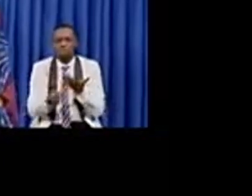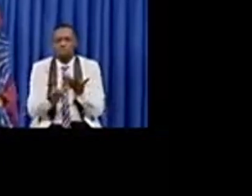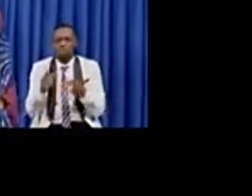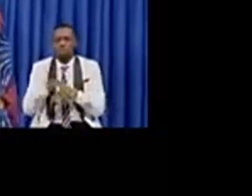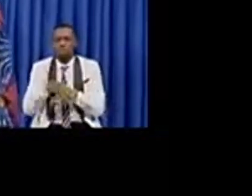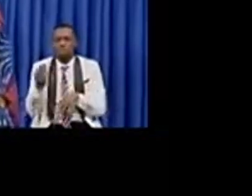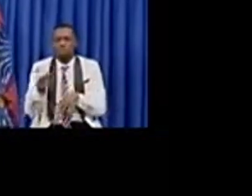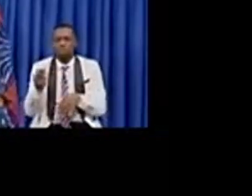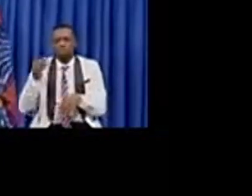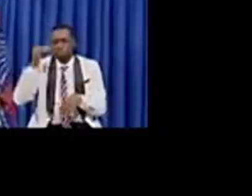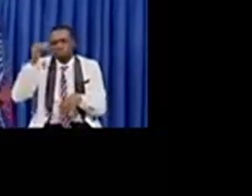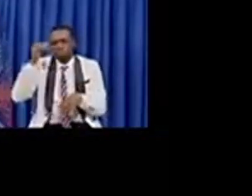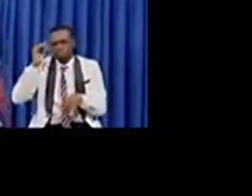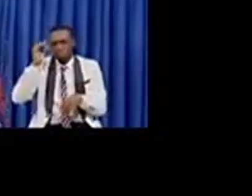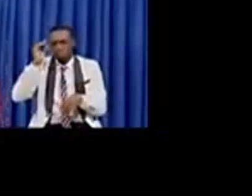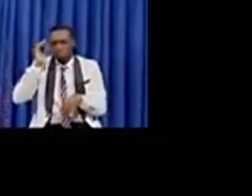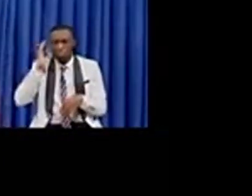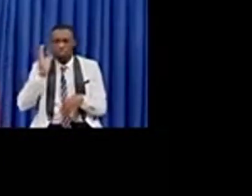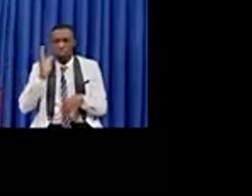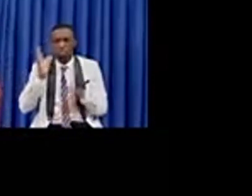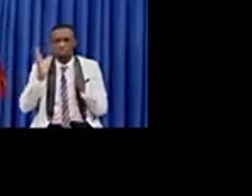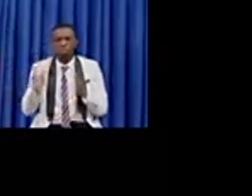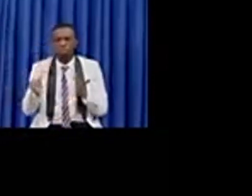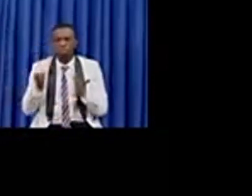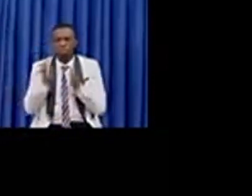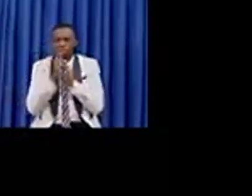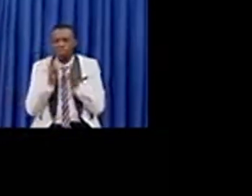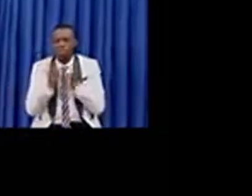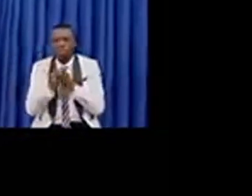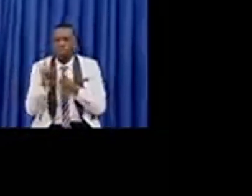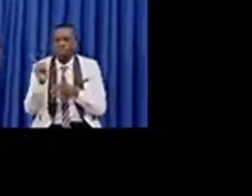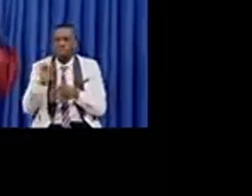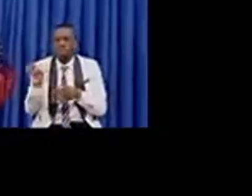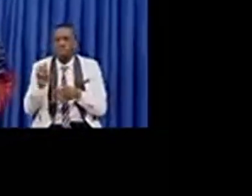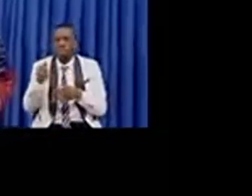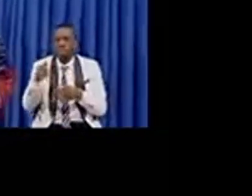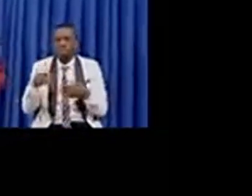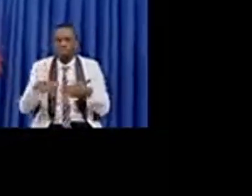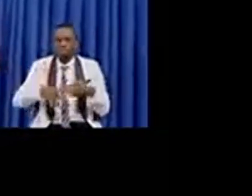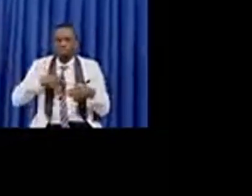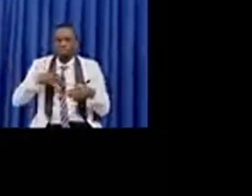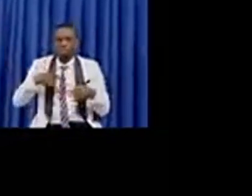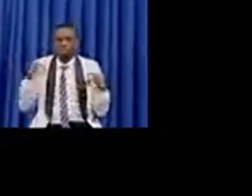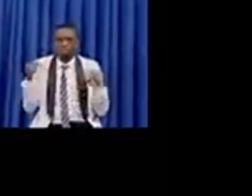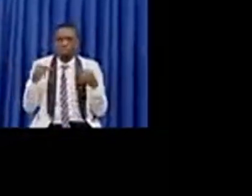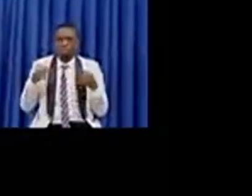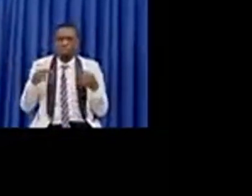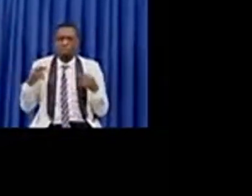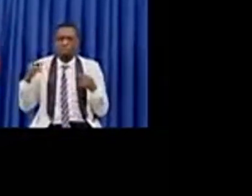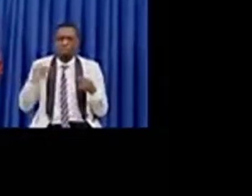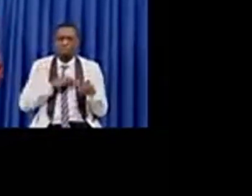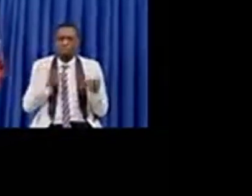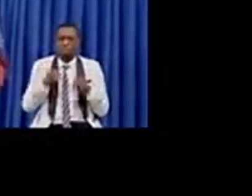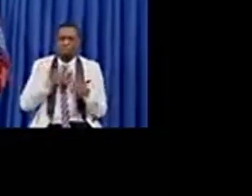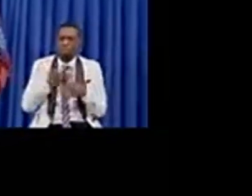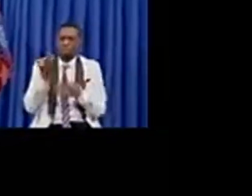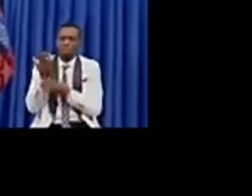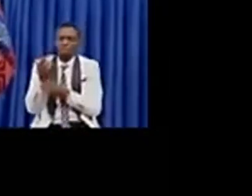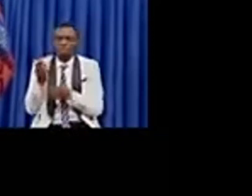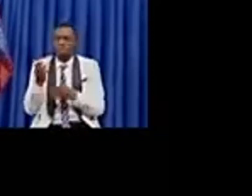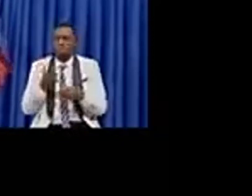wherever you are feeling pain, you should place hand on it. Since then, the pain gone absolutely, and with